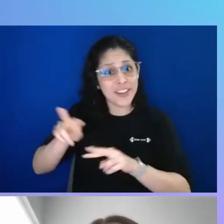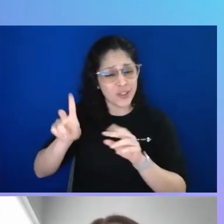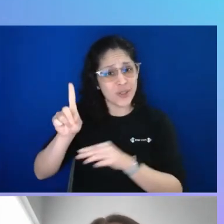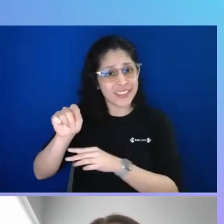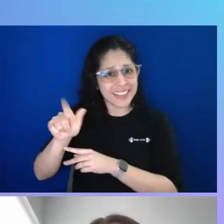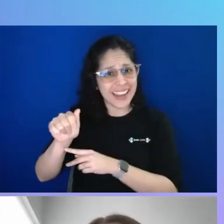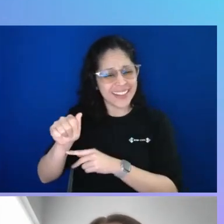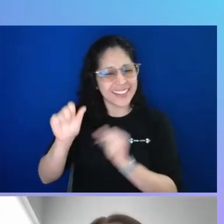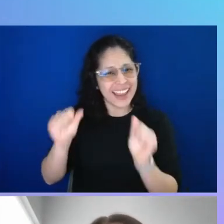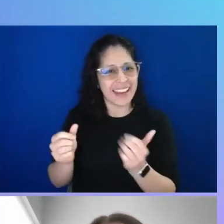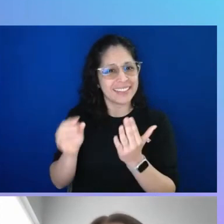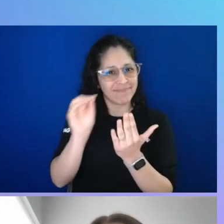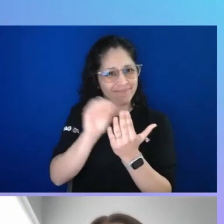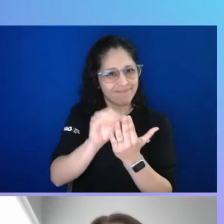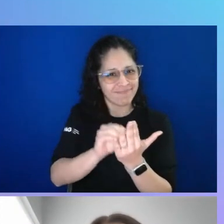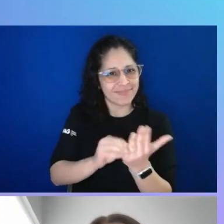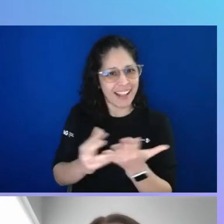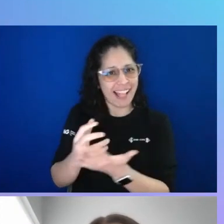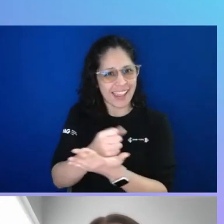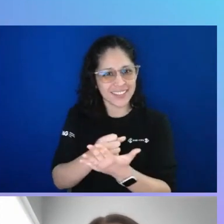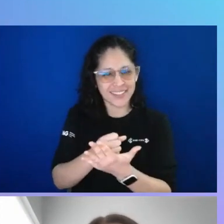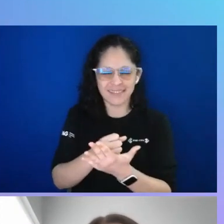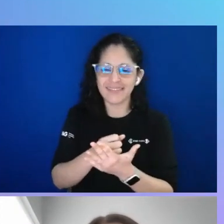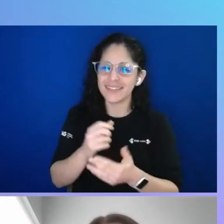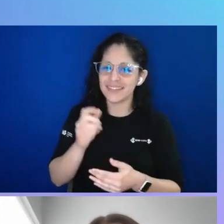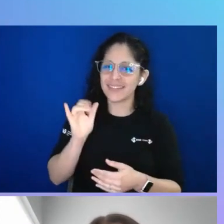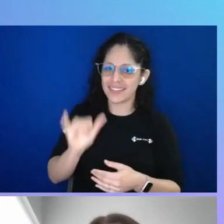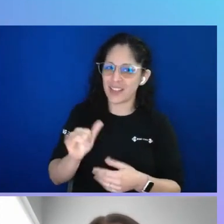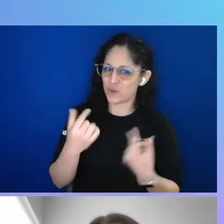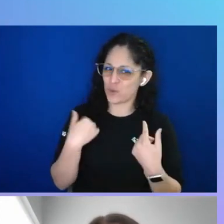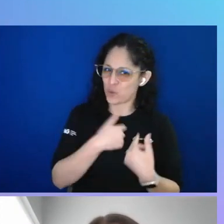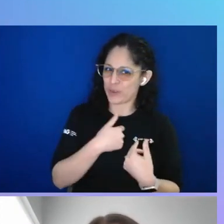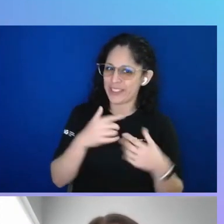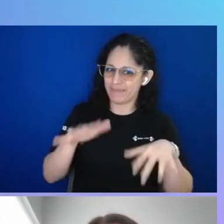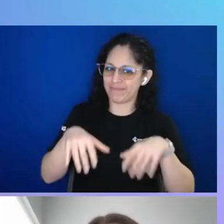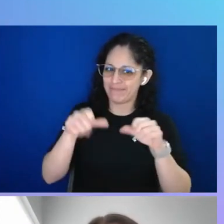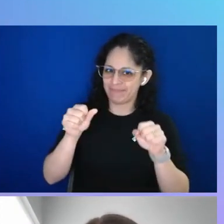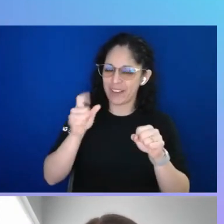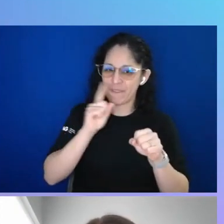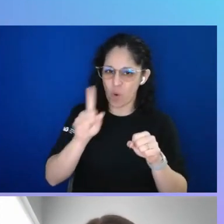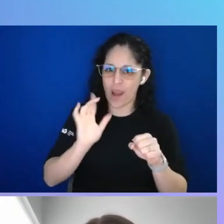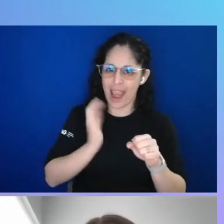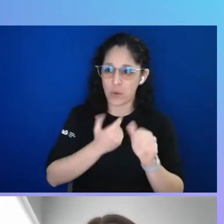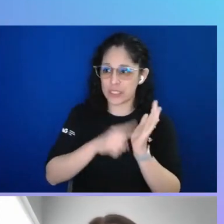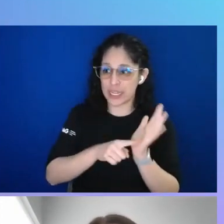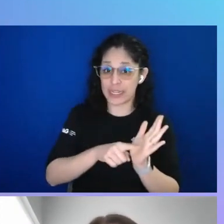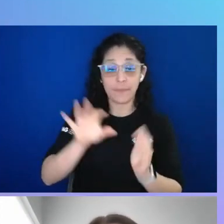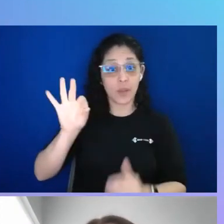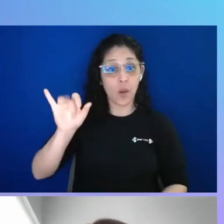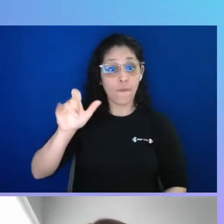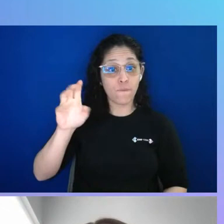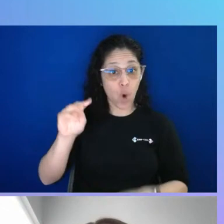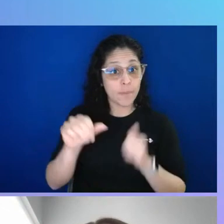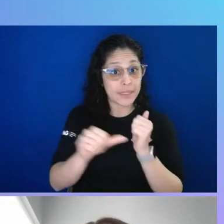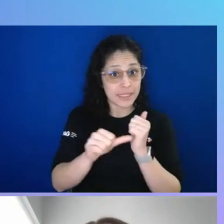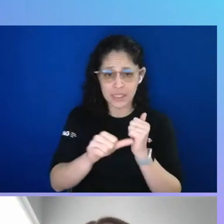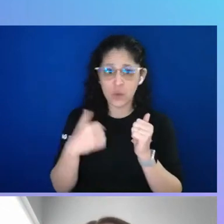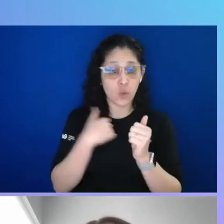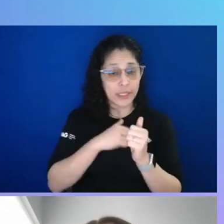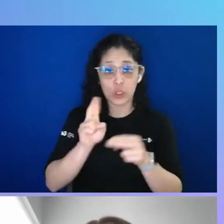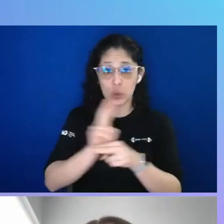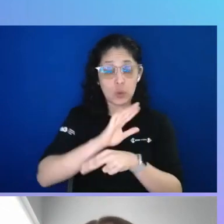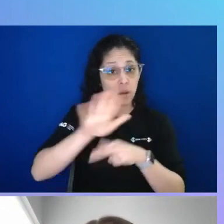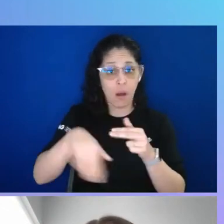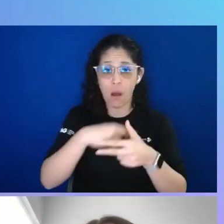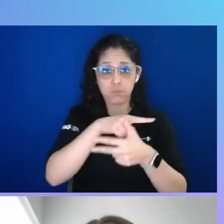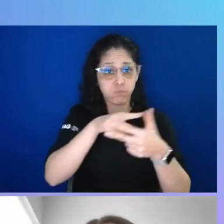And that's what we did in this study. So to give you an example, for Form Assist, we collected that feedback all those ways.